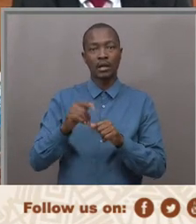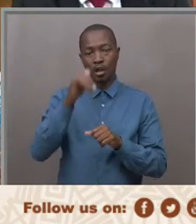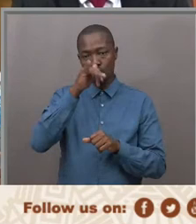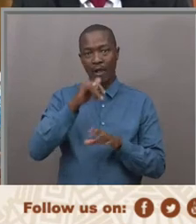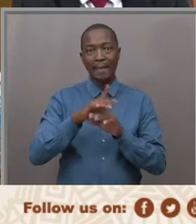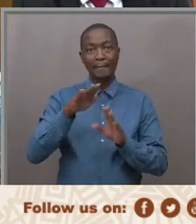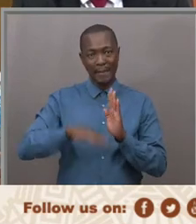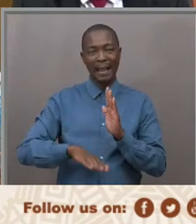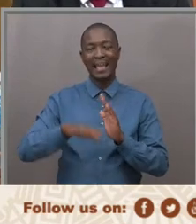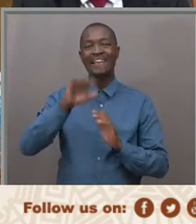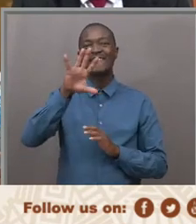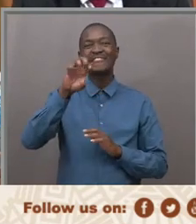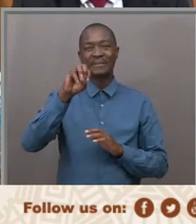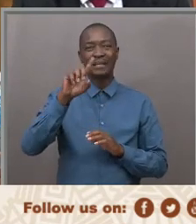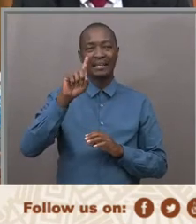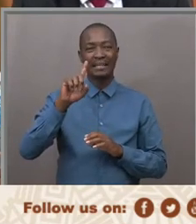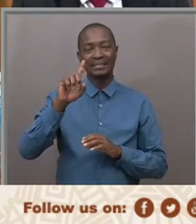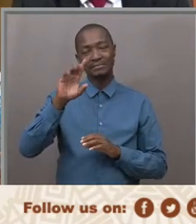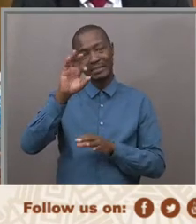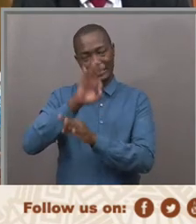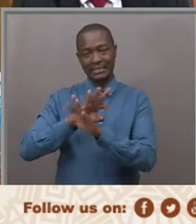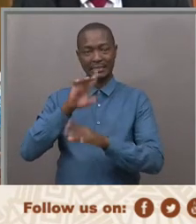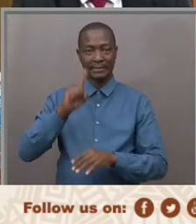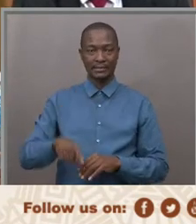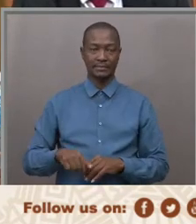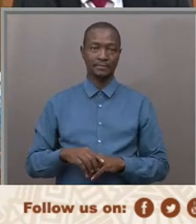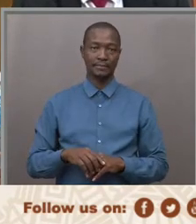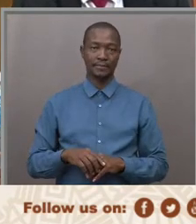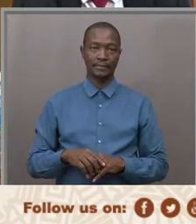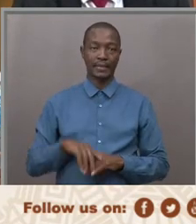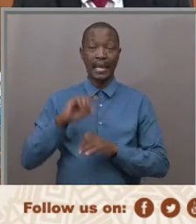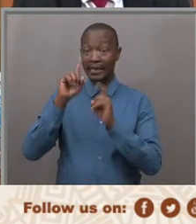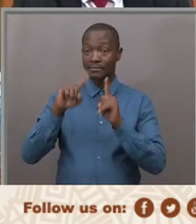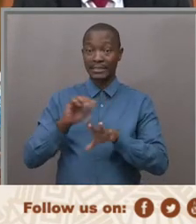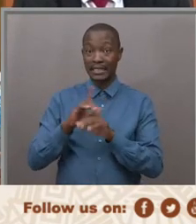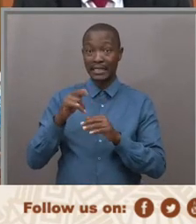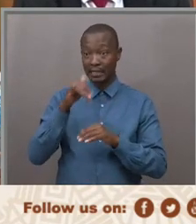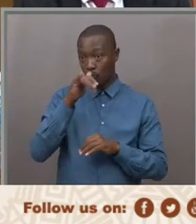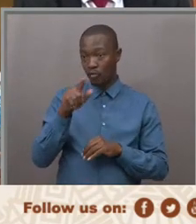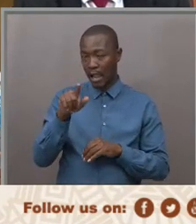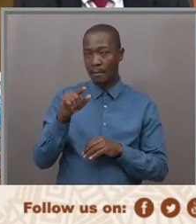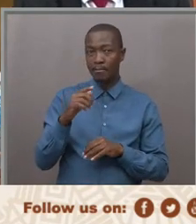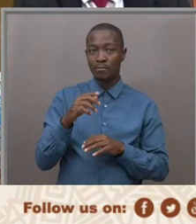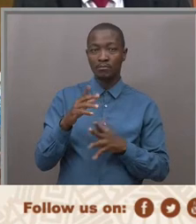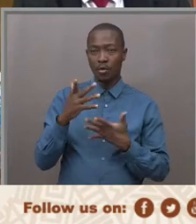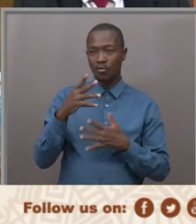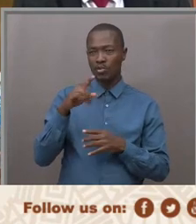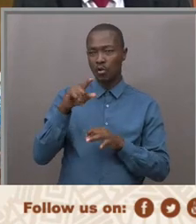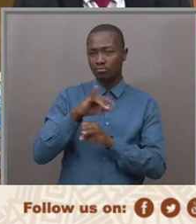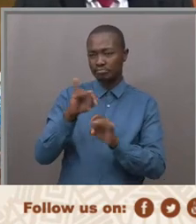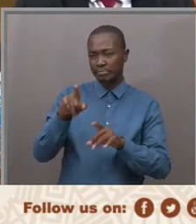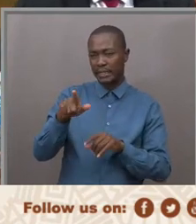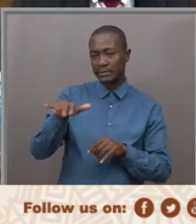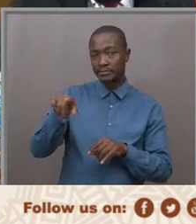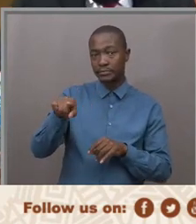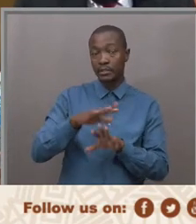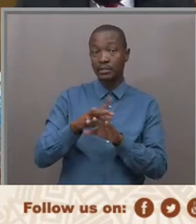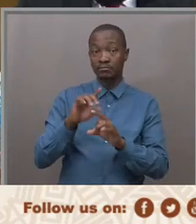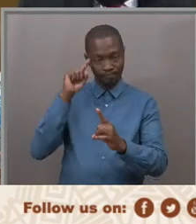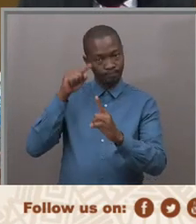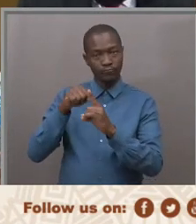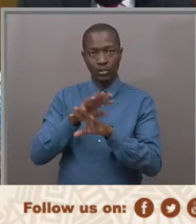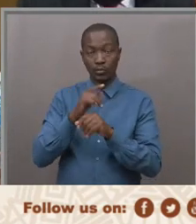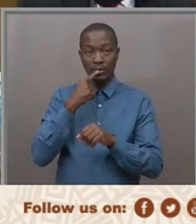Reducing crime by 50%, especially in the crime hotspots, in our province is the target we set in